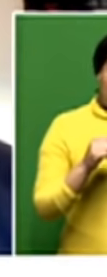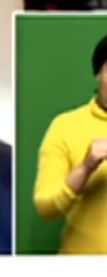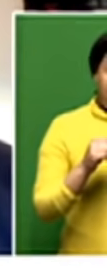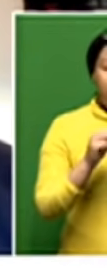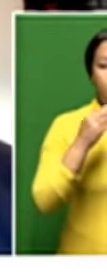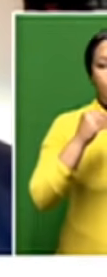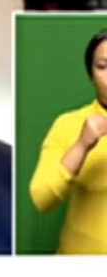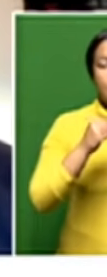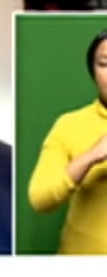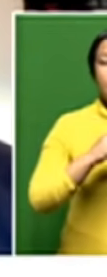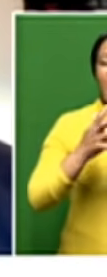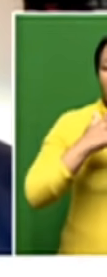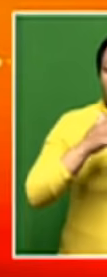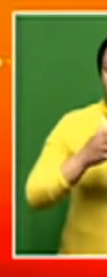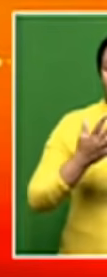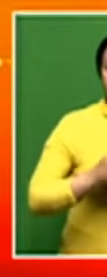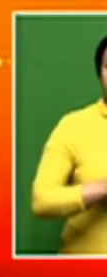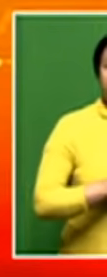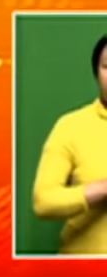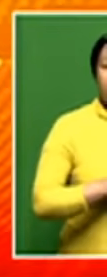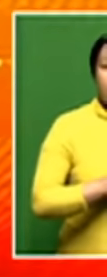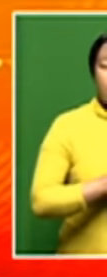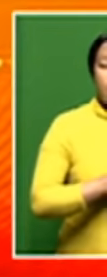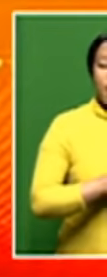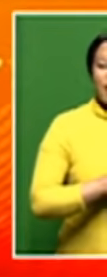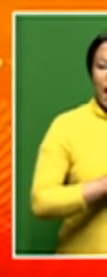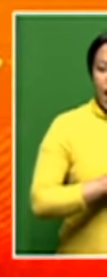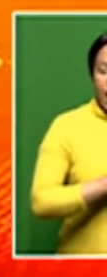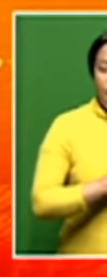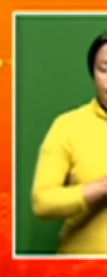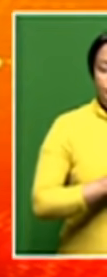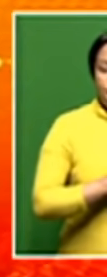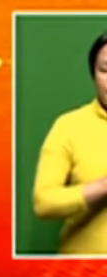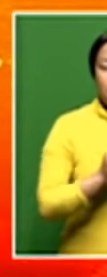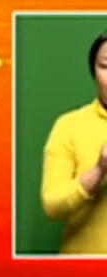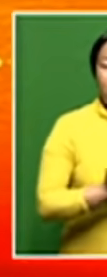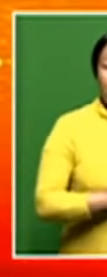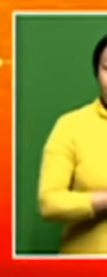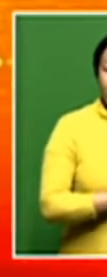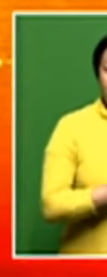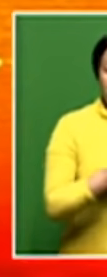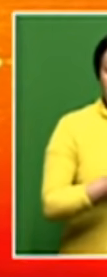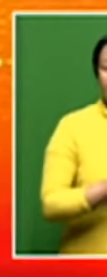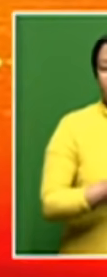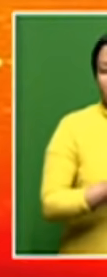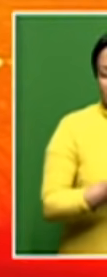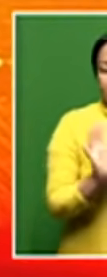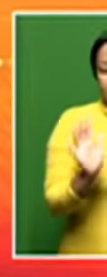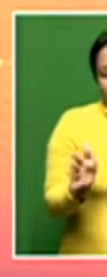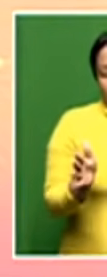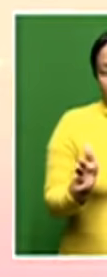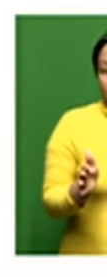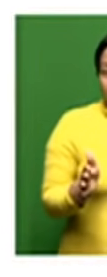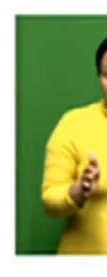Brands, talking to us about what has happened in terms of the Koo. It's the vegetable lines that have been affected. Have a look at your